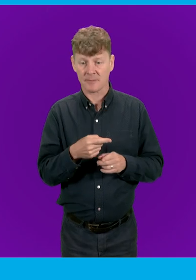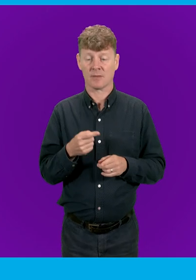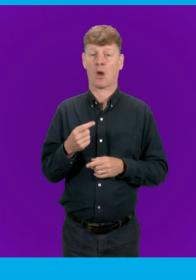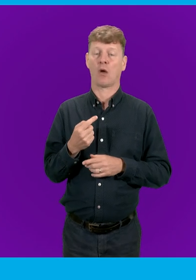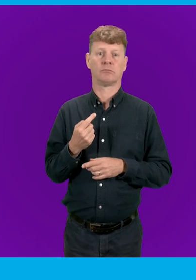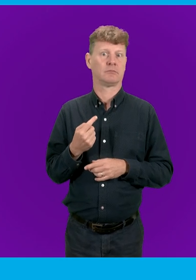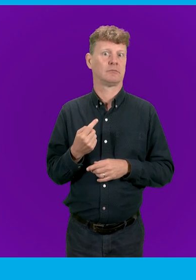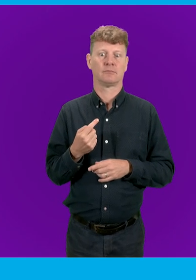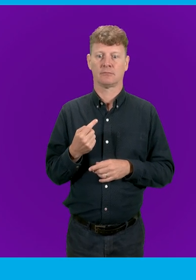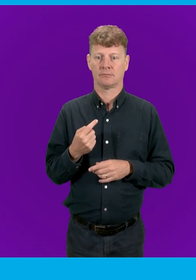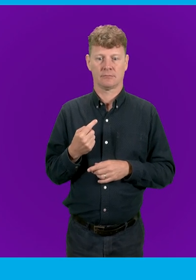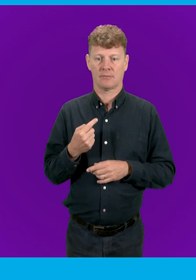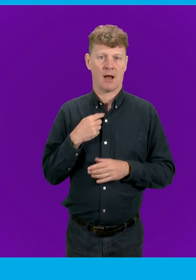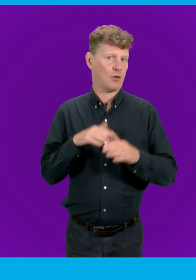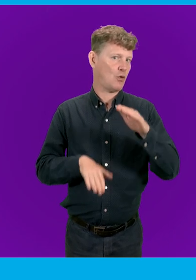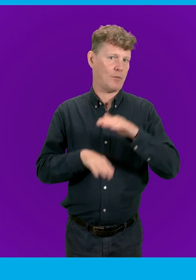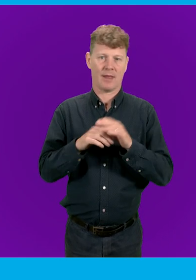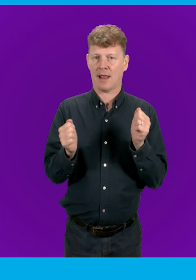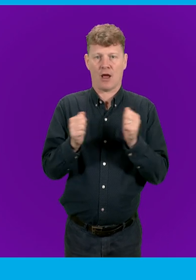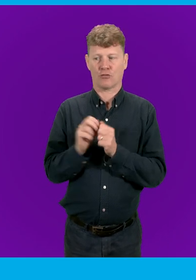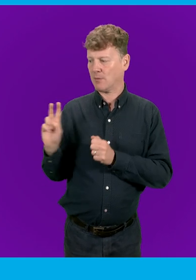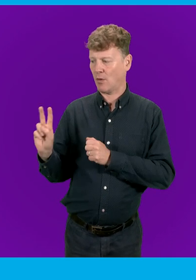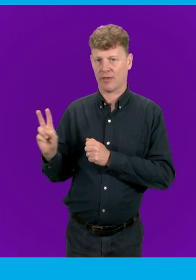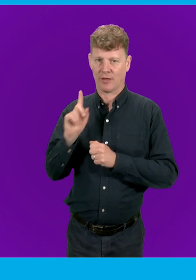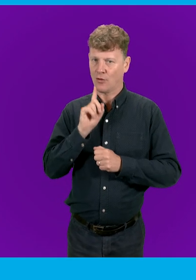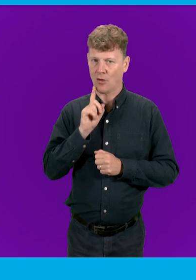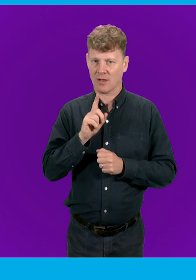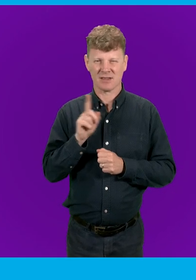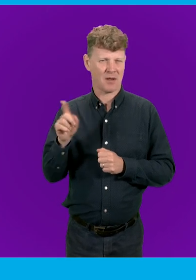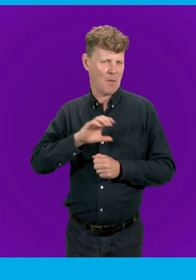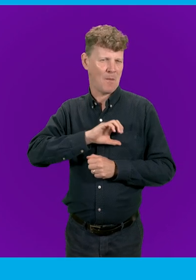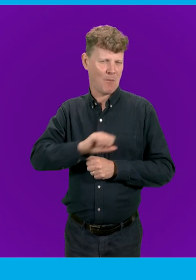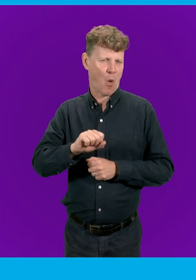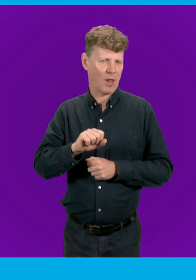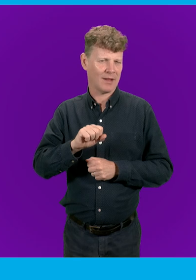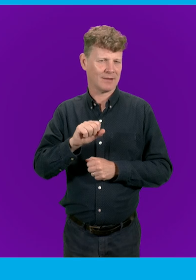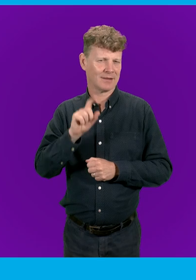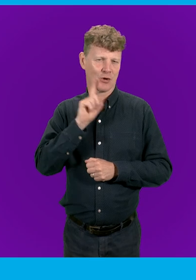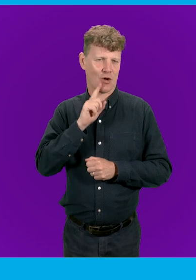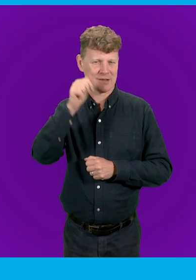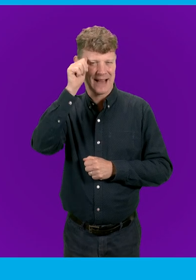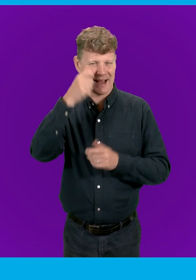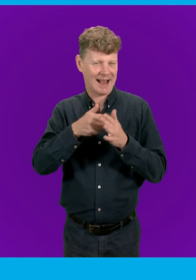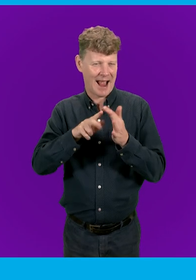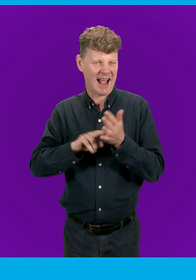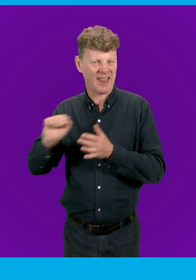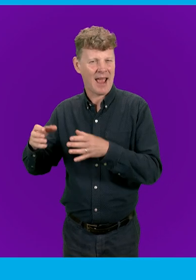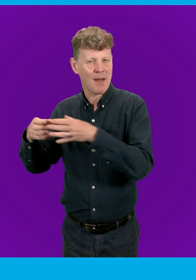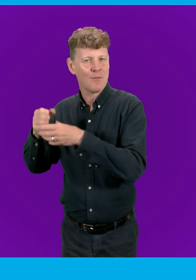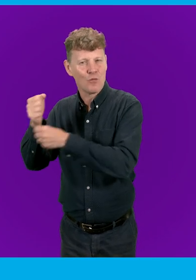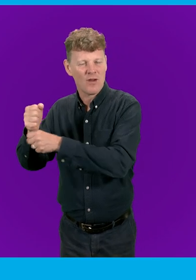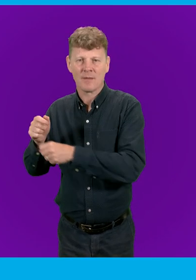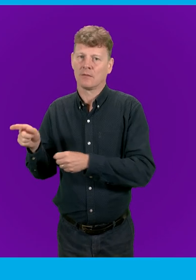agree with what you've both said, and I think movements like Bold Girls Can are so important, and they really